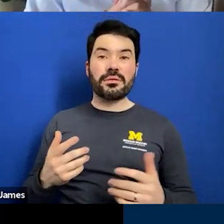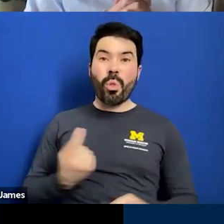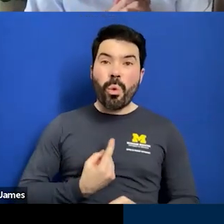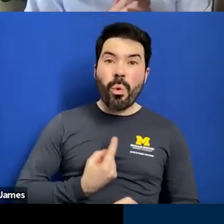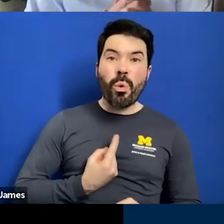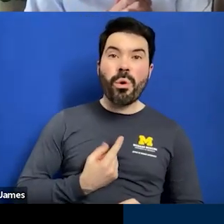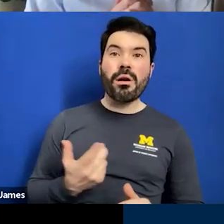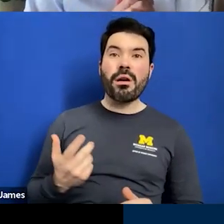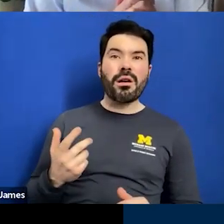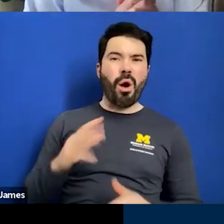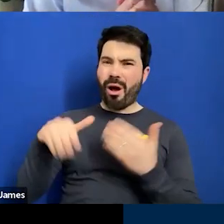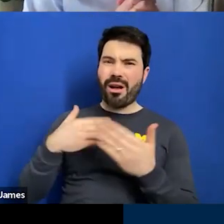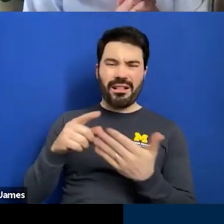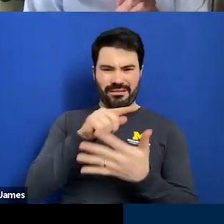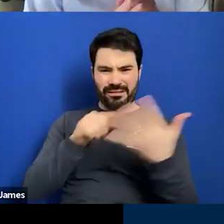care doctors.